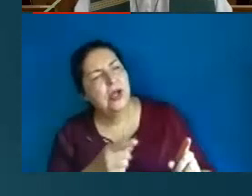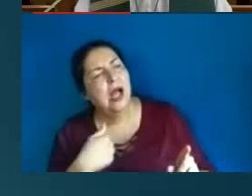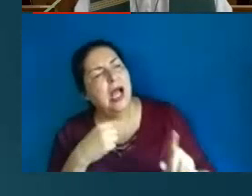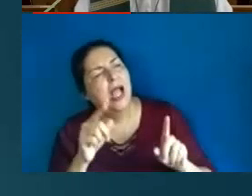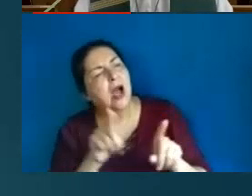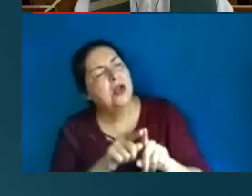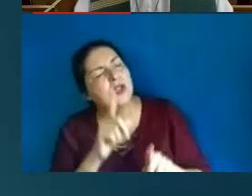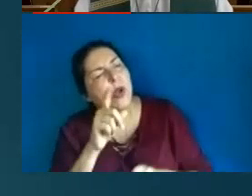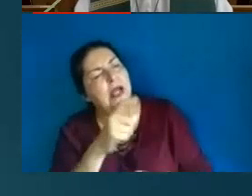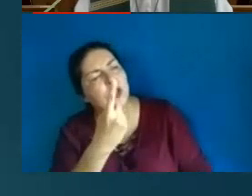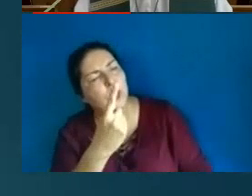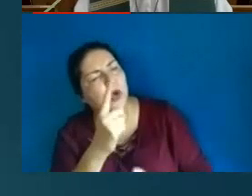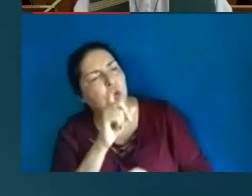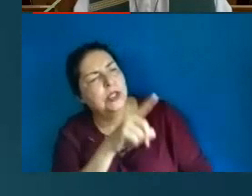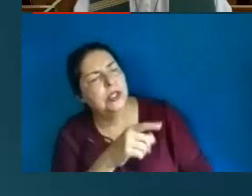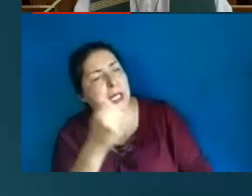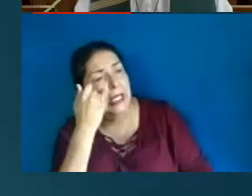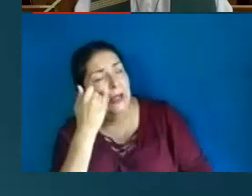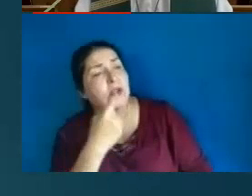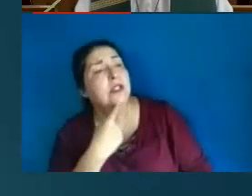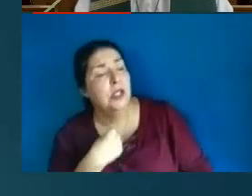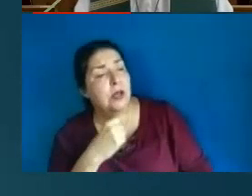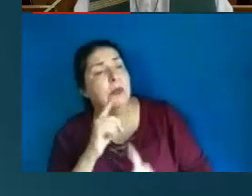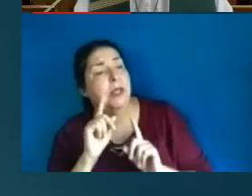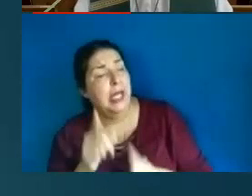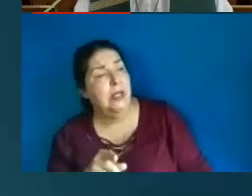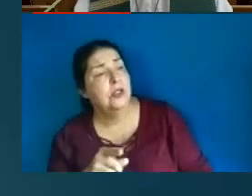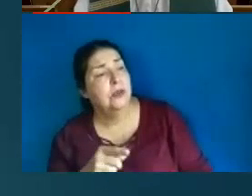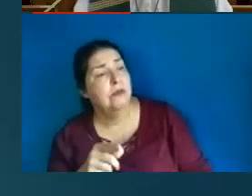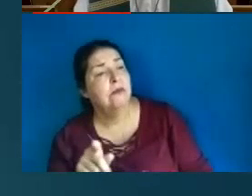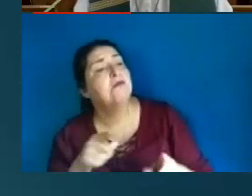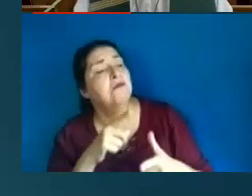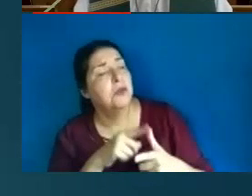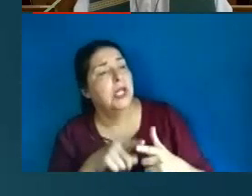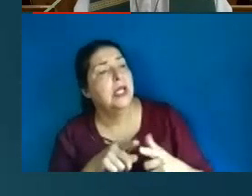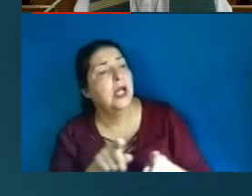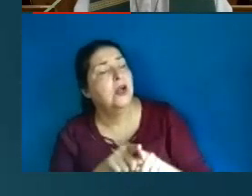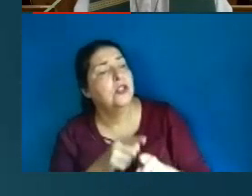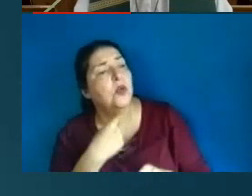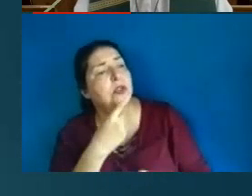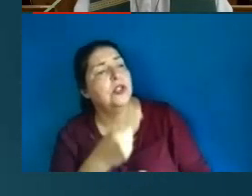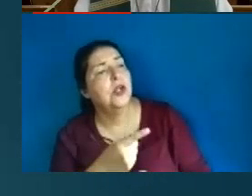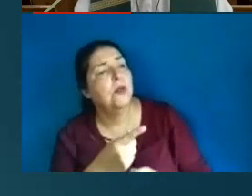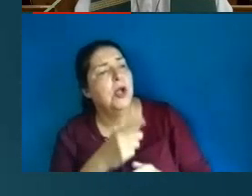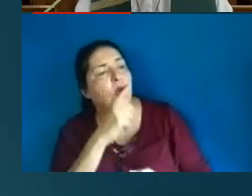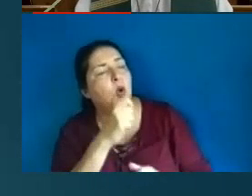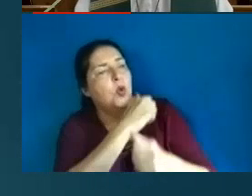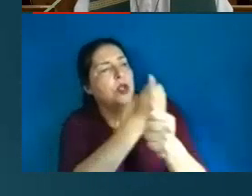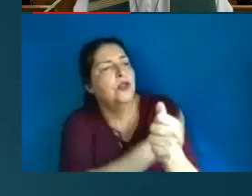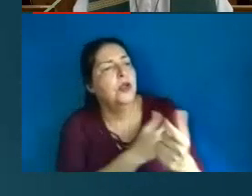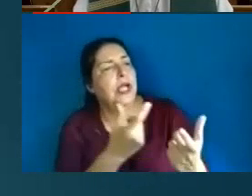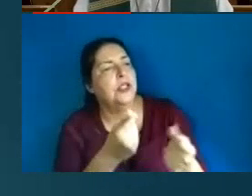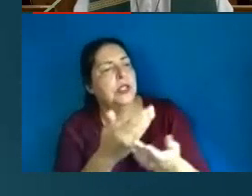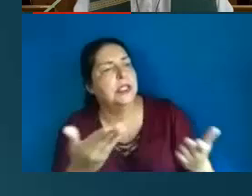one question, and if you tell me the answer, then I also will tell you by what authority I do these things.